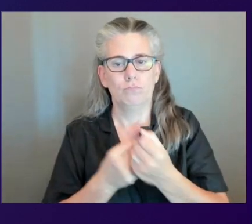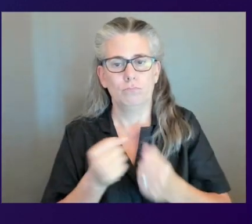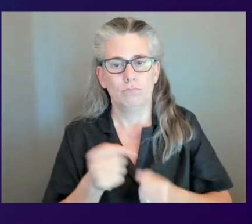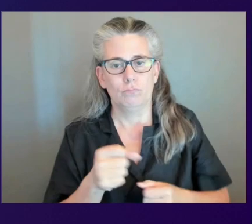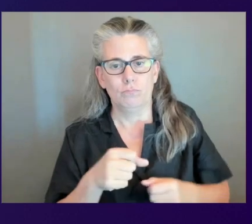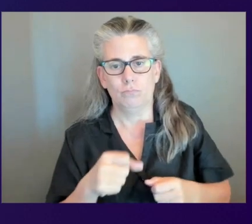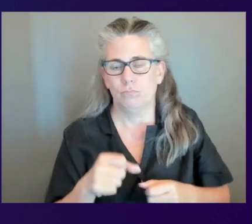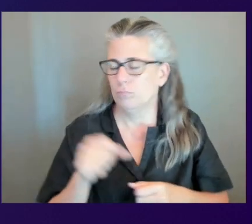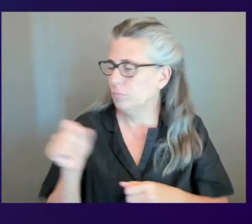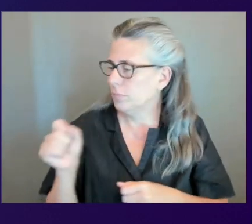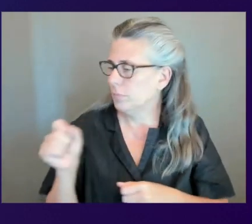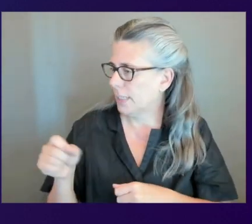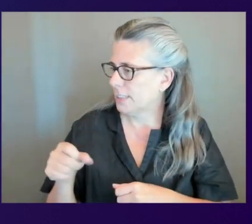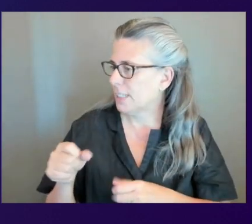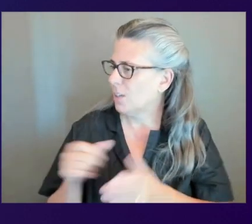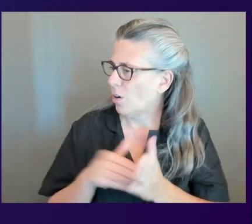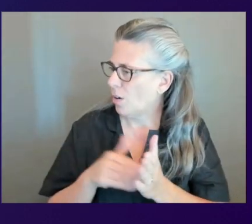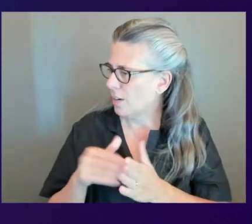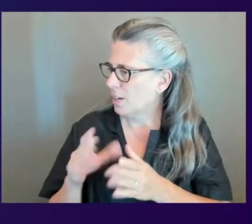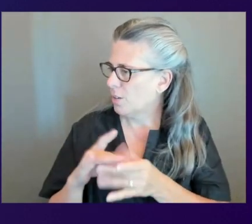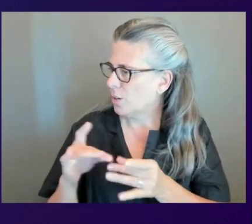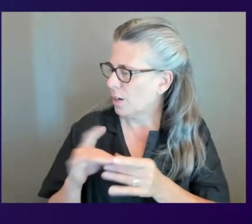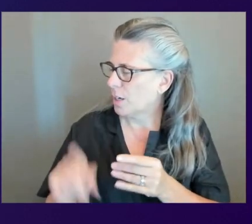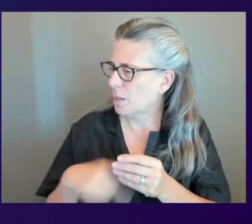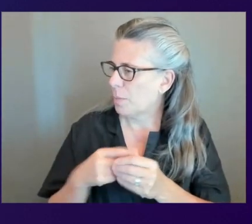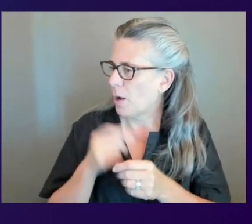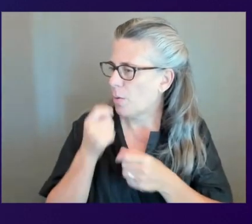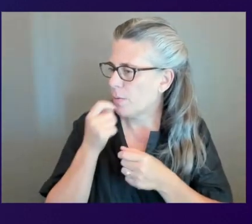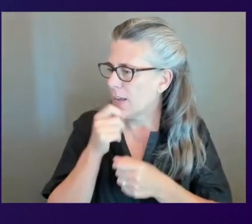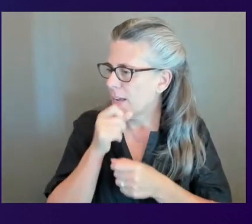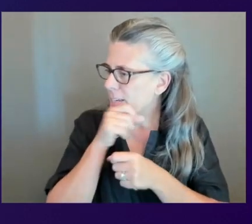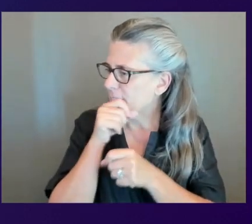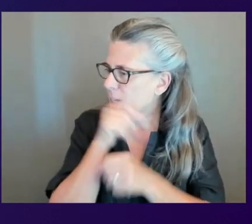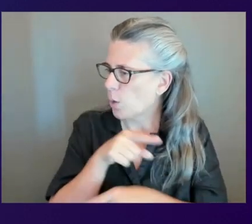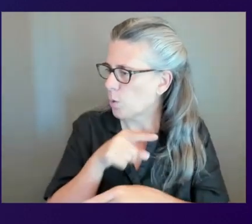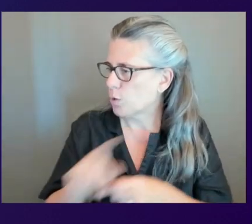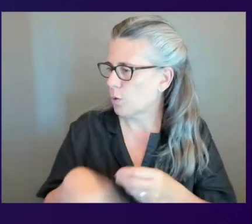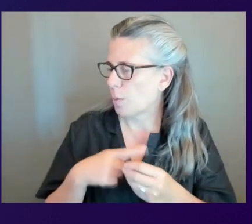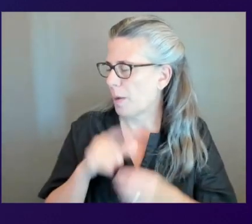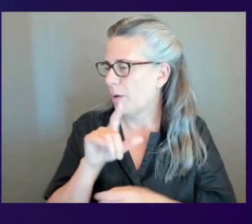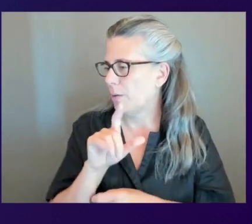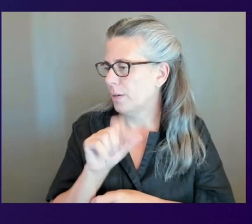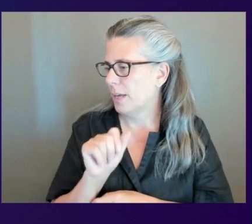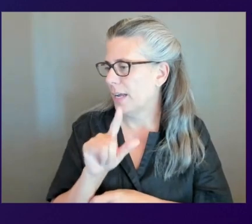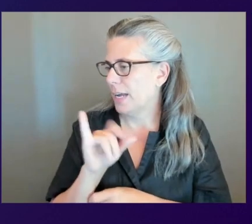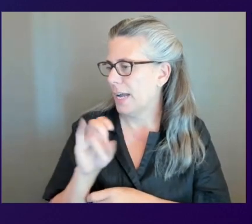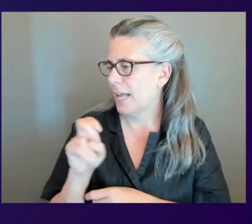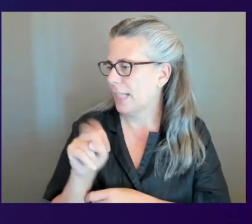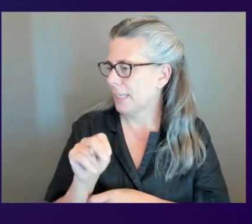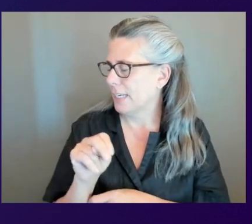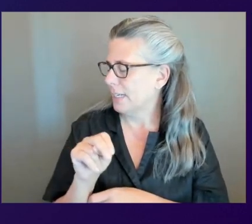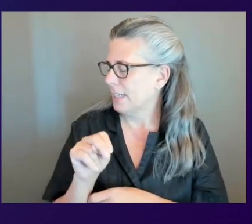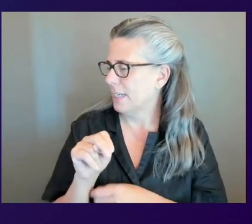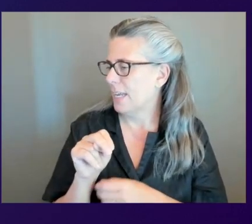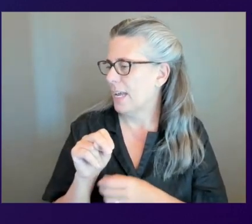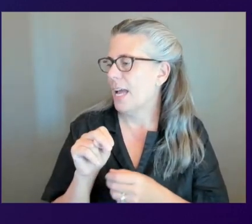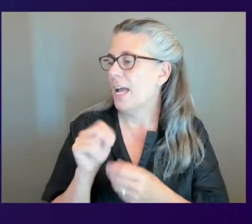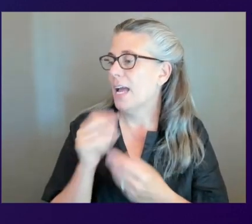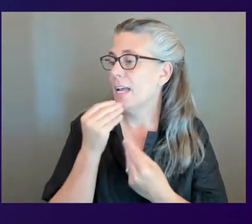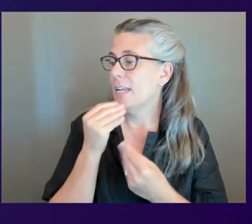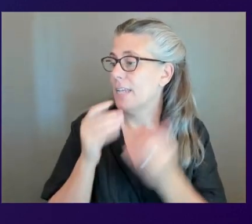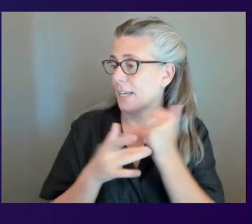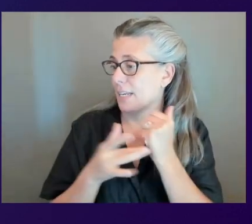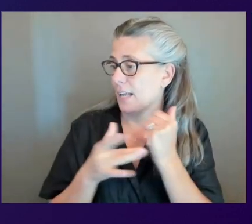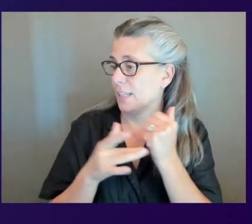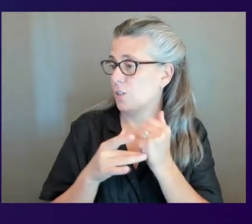about disclosure of alien technology that is imminent. And you refuse to click on them because I have put trackers in them, and I know